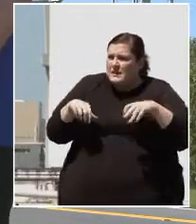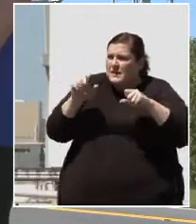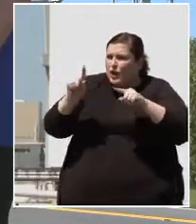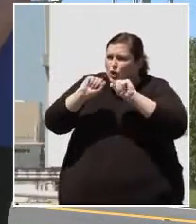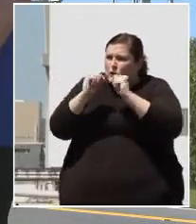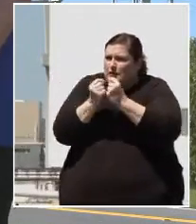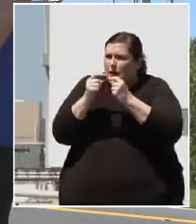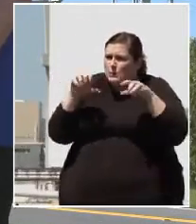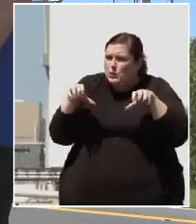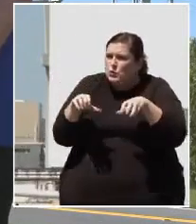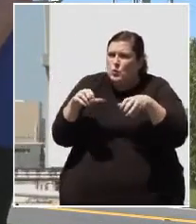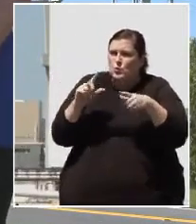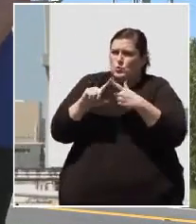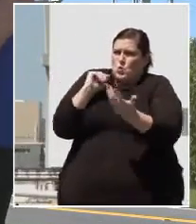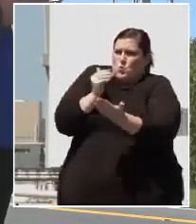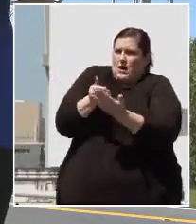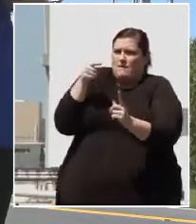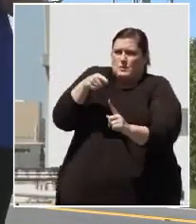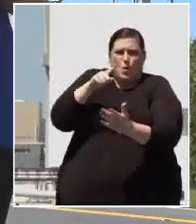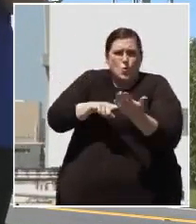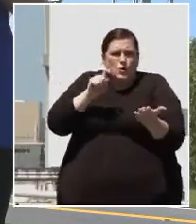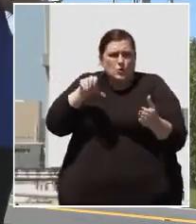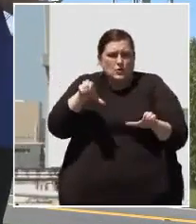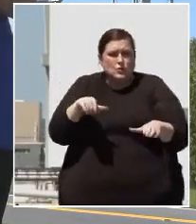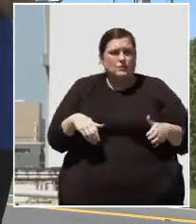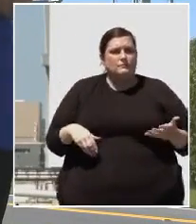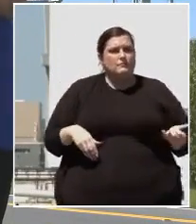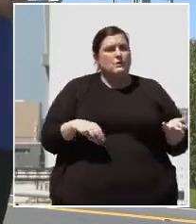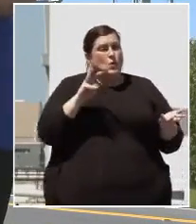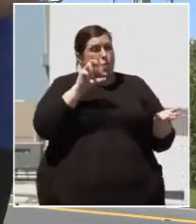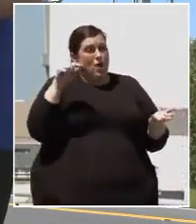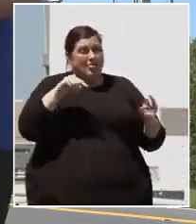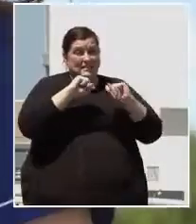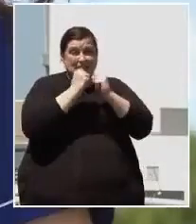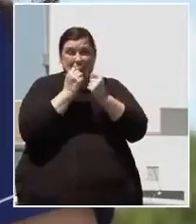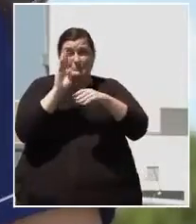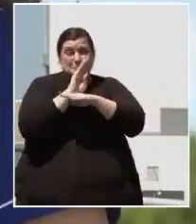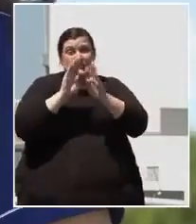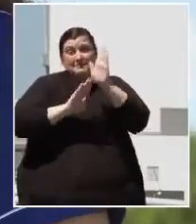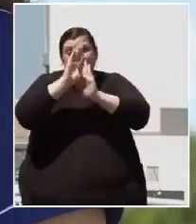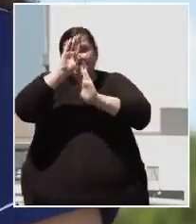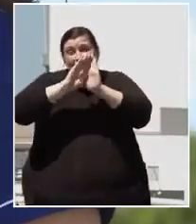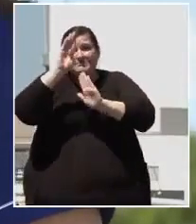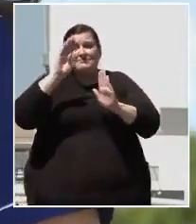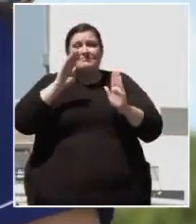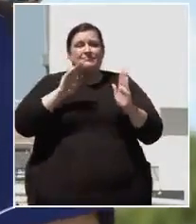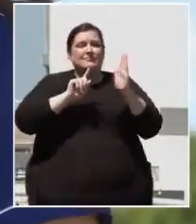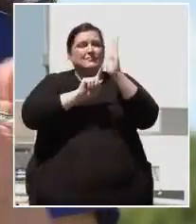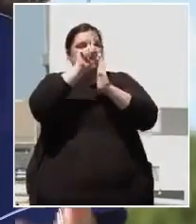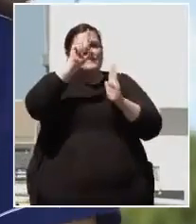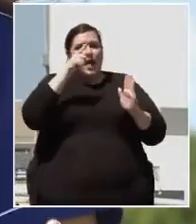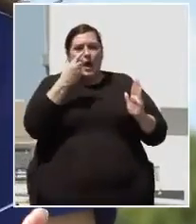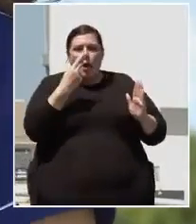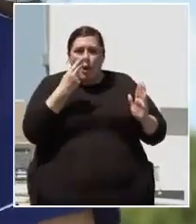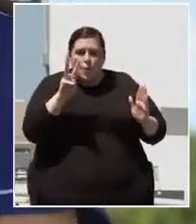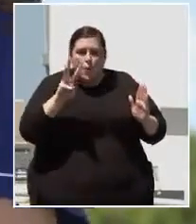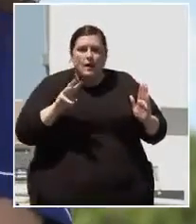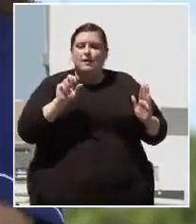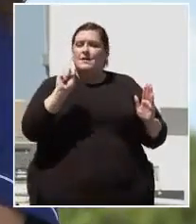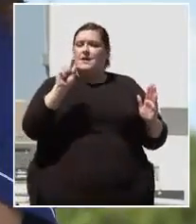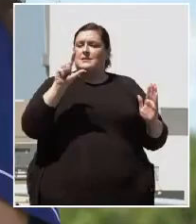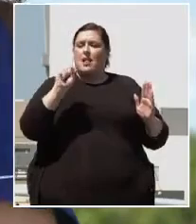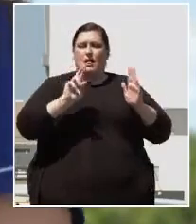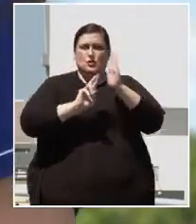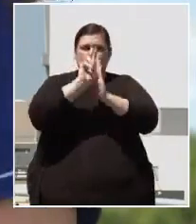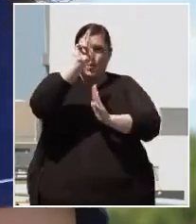this moment well I mean this team has been busy developing flight Hardware the SLS